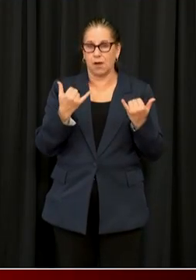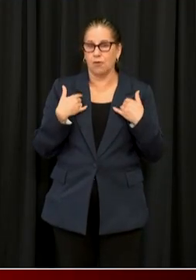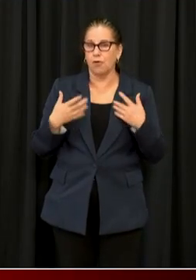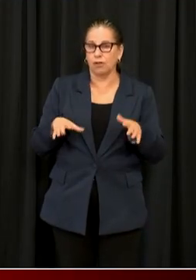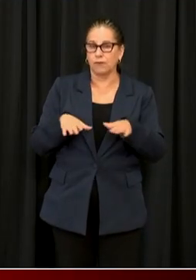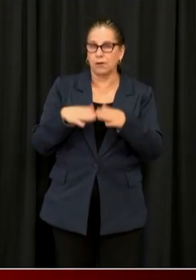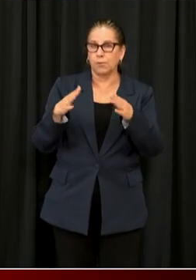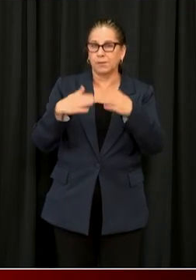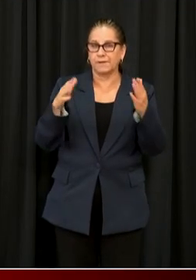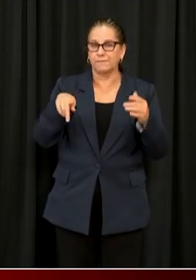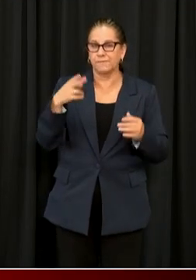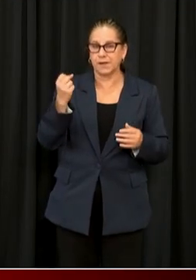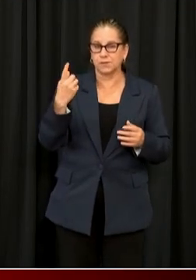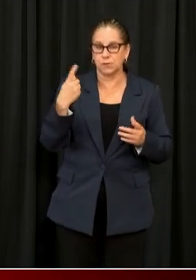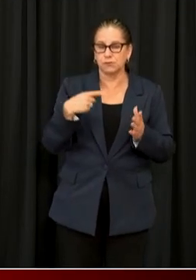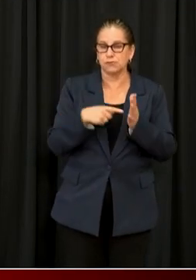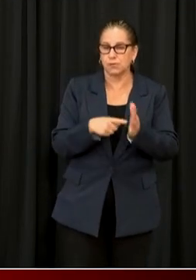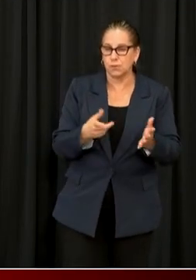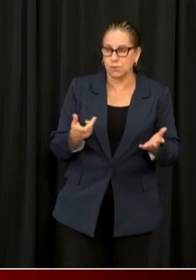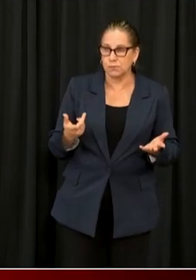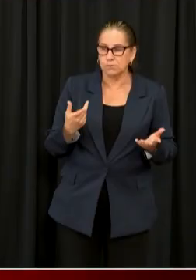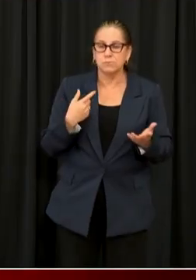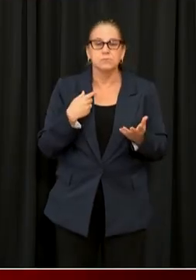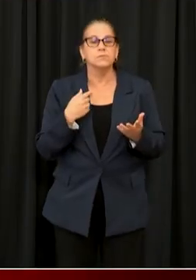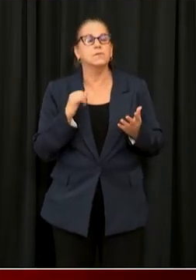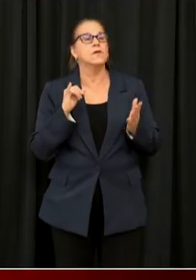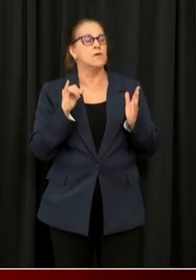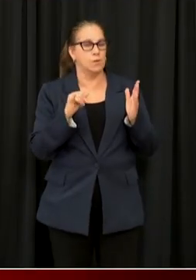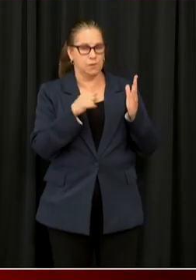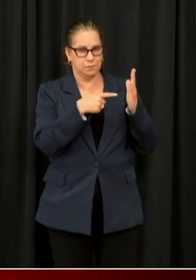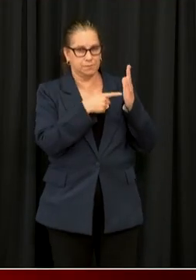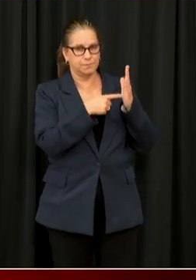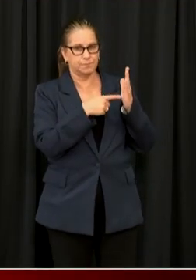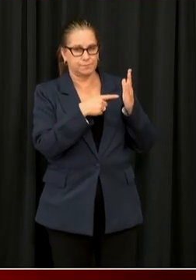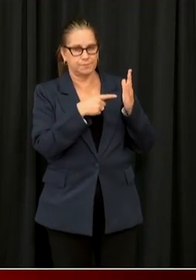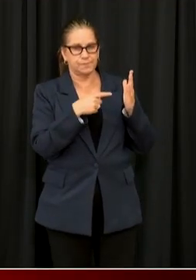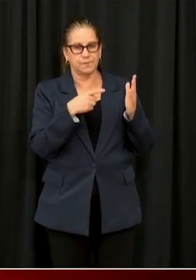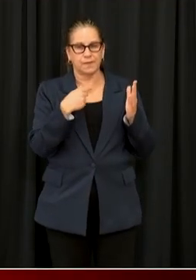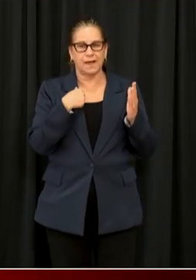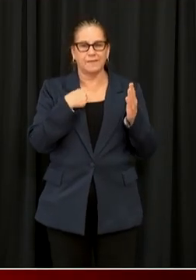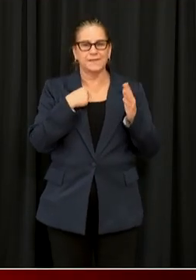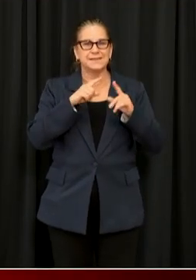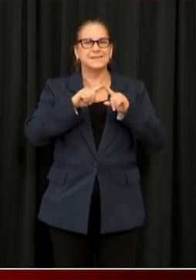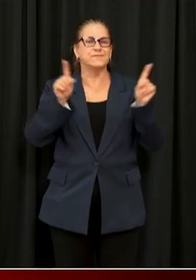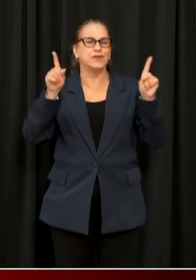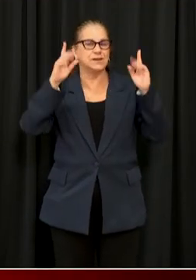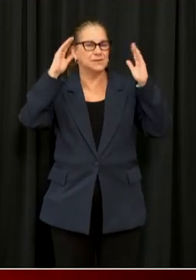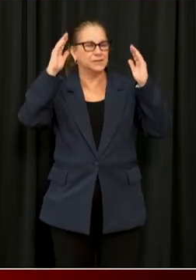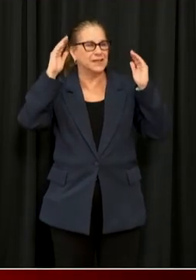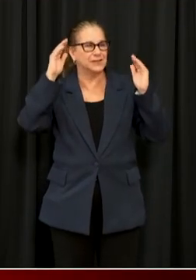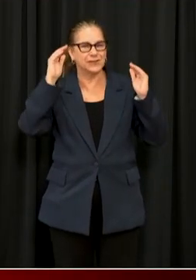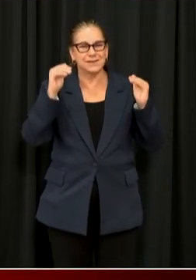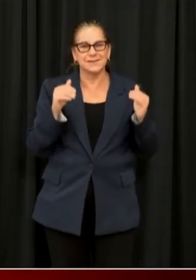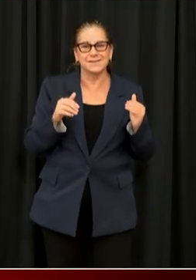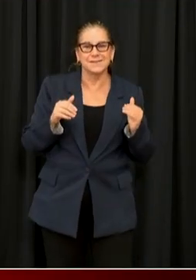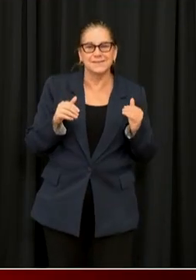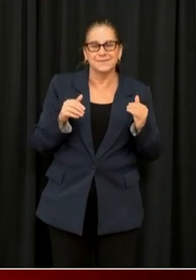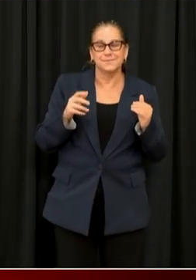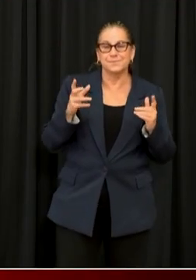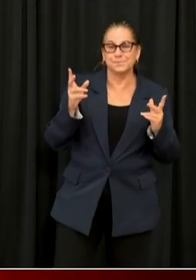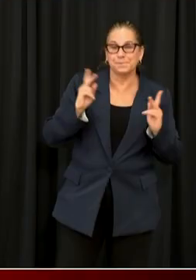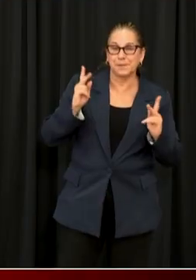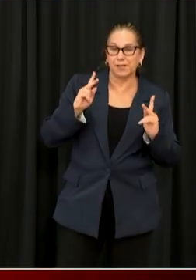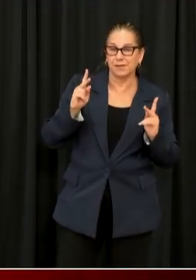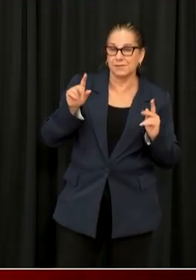reflect reopenings, because now you can have a certain set of expectations when everybody is on stay at home, and then you have